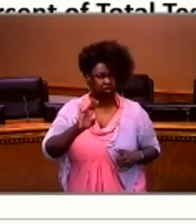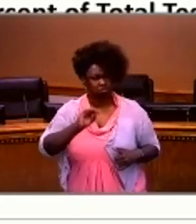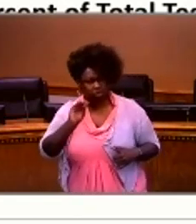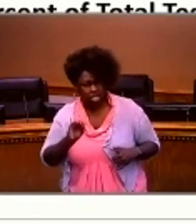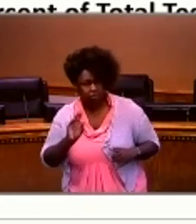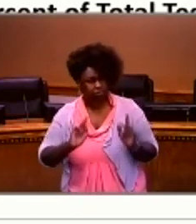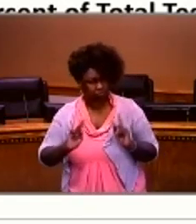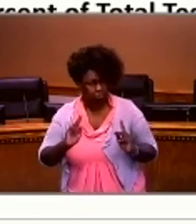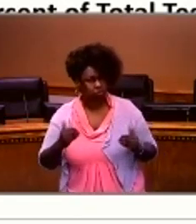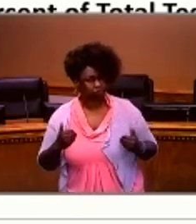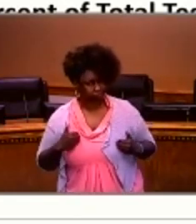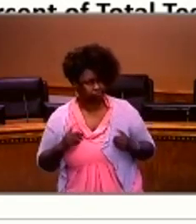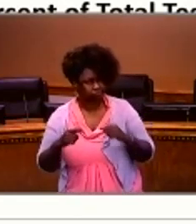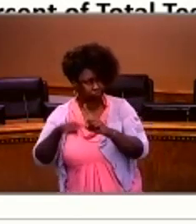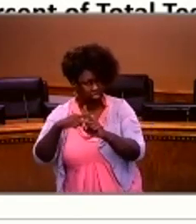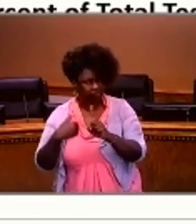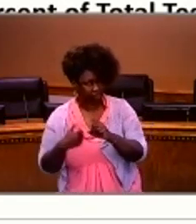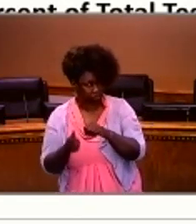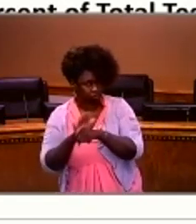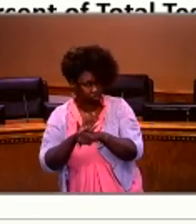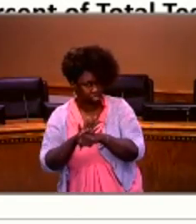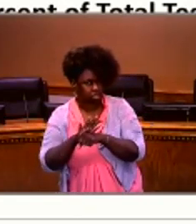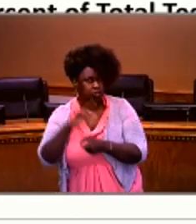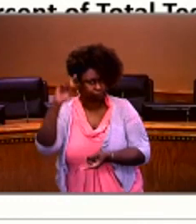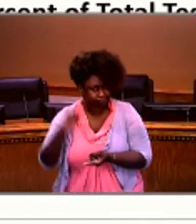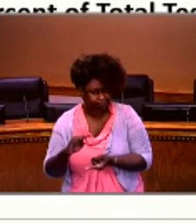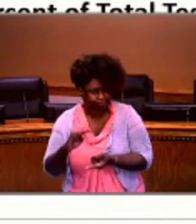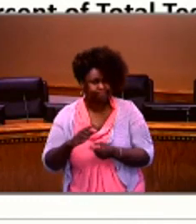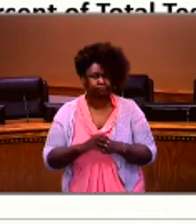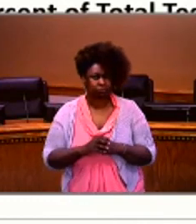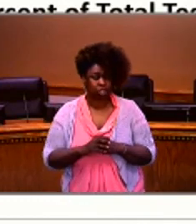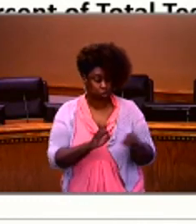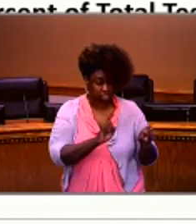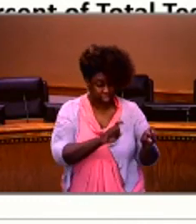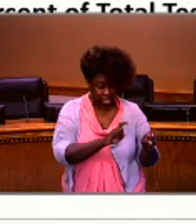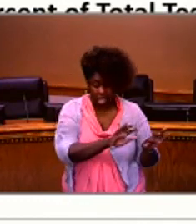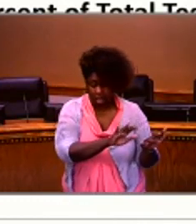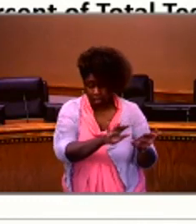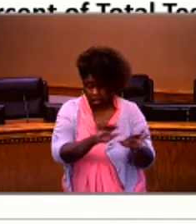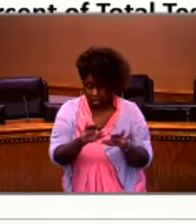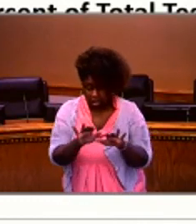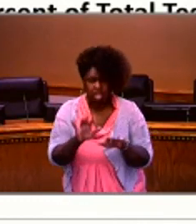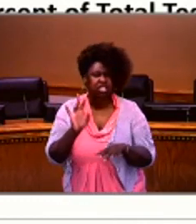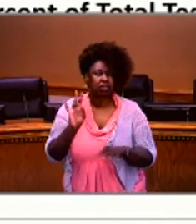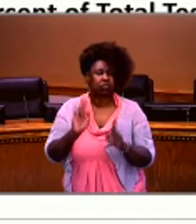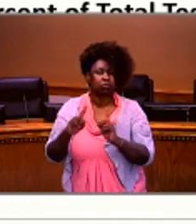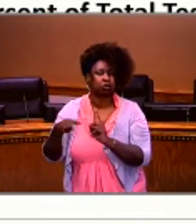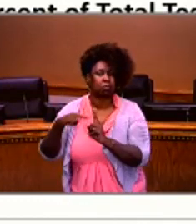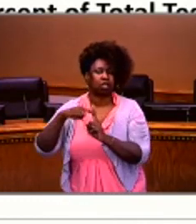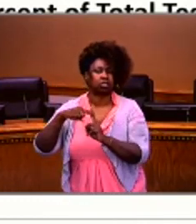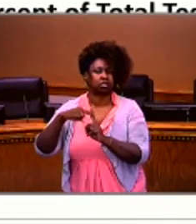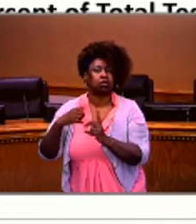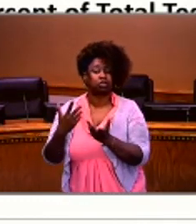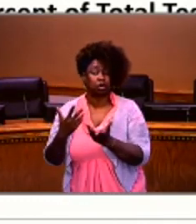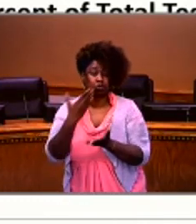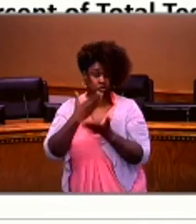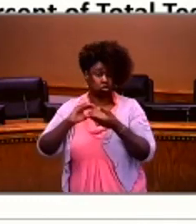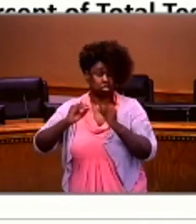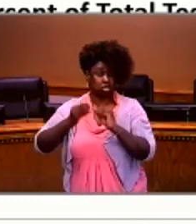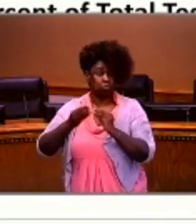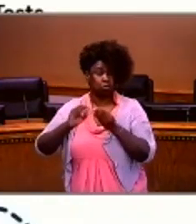for every 100 tests run, we have 7 people that are positive. I think that's a good number and a good place for us to be at this